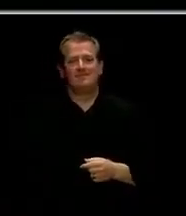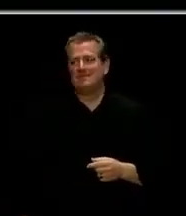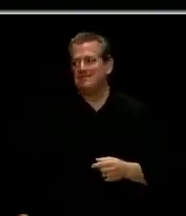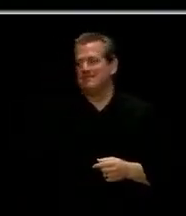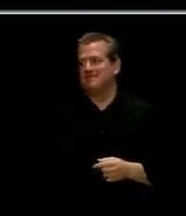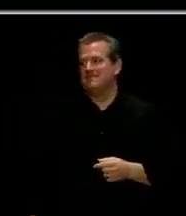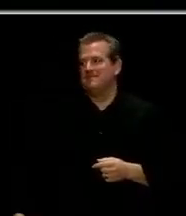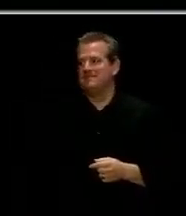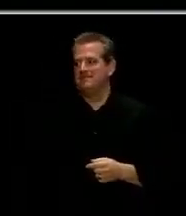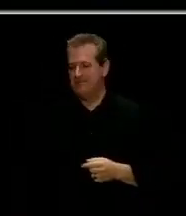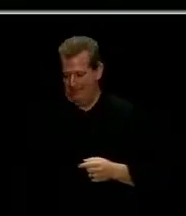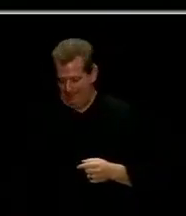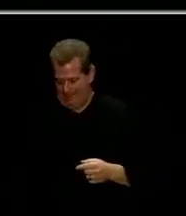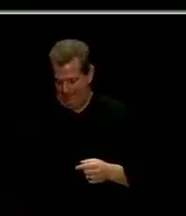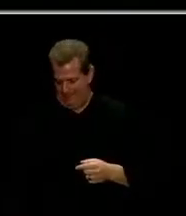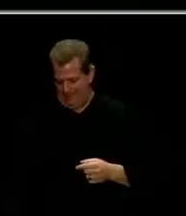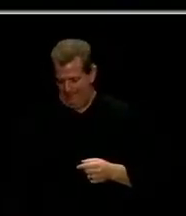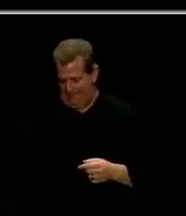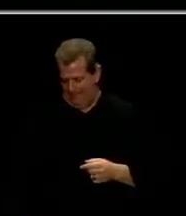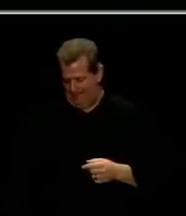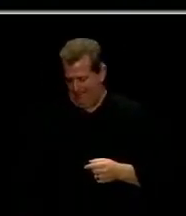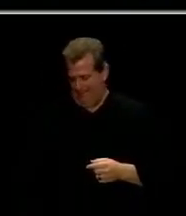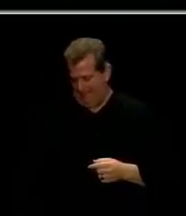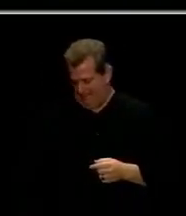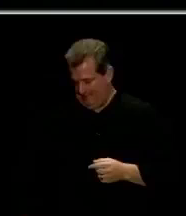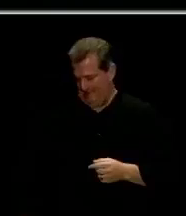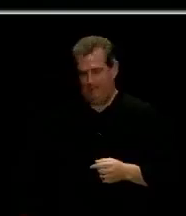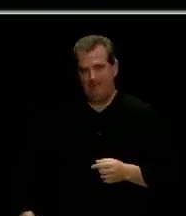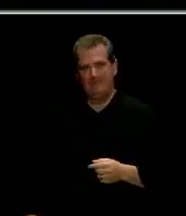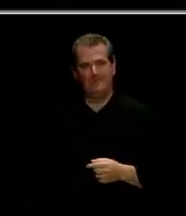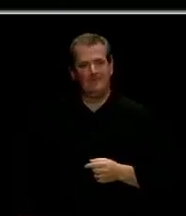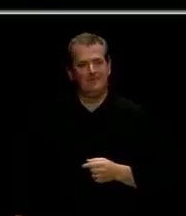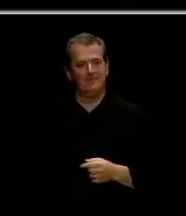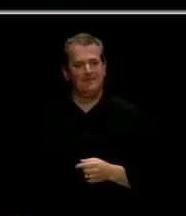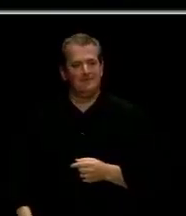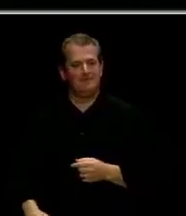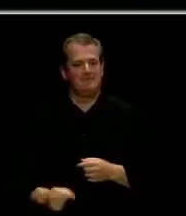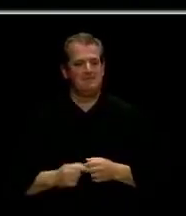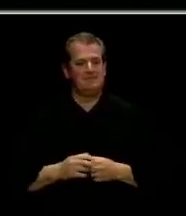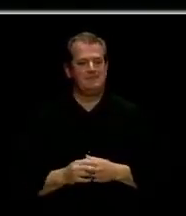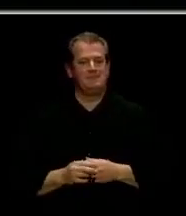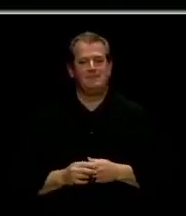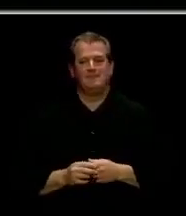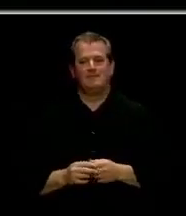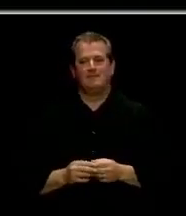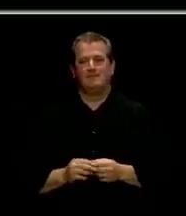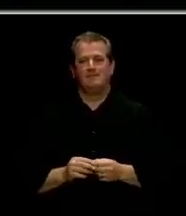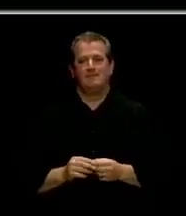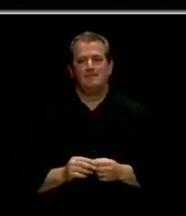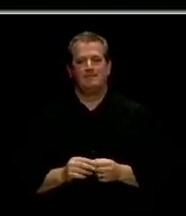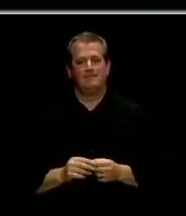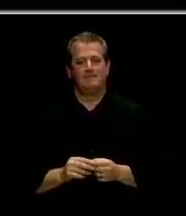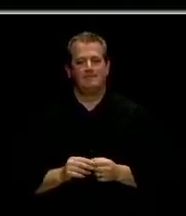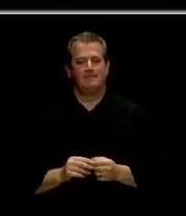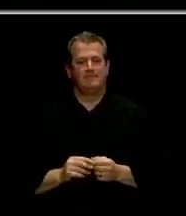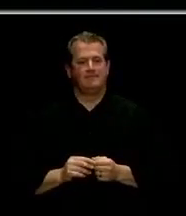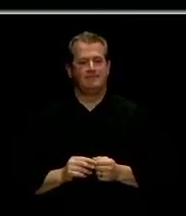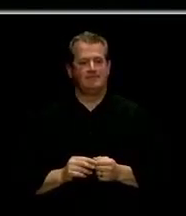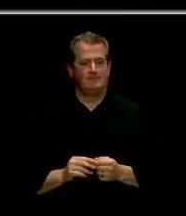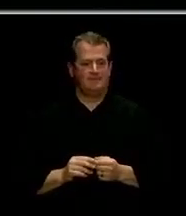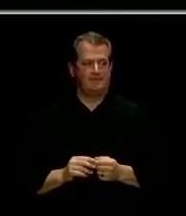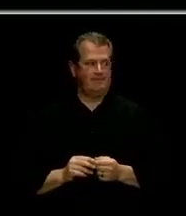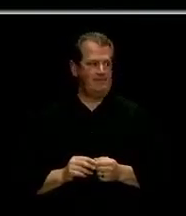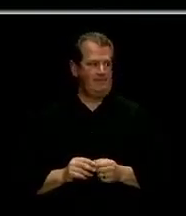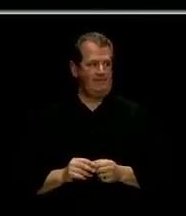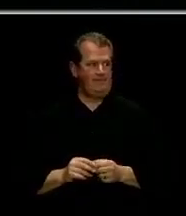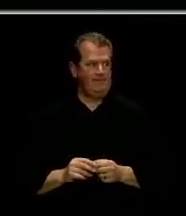So, well, then they'll all go to them. They're like flies and honey, and they'll all go to them, and then I won't get my raffle ticket. So